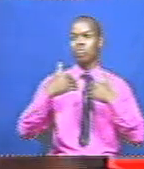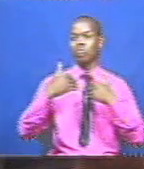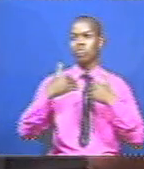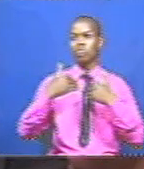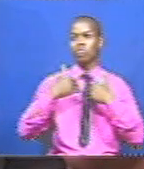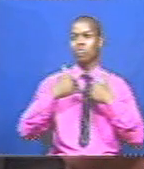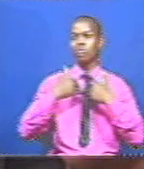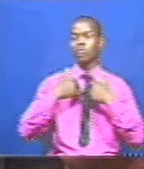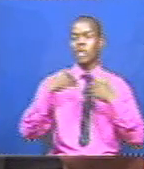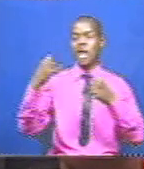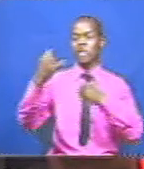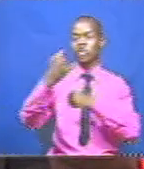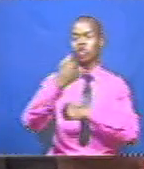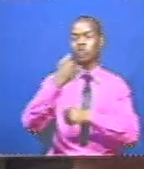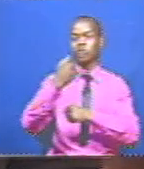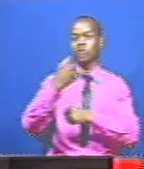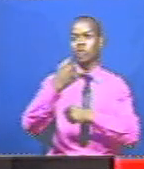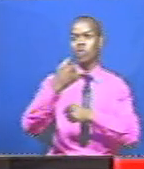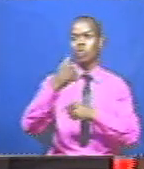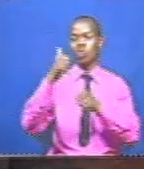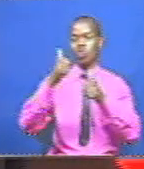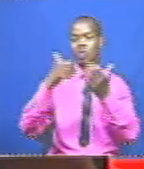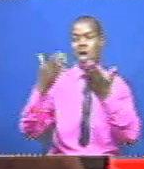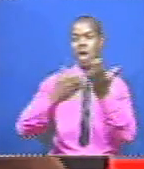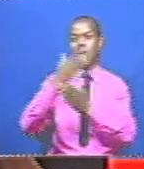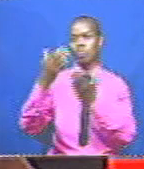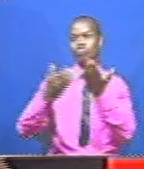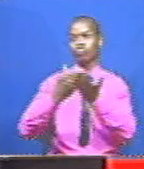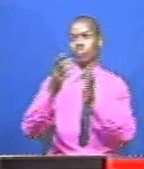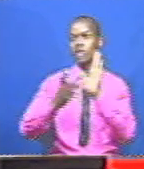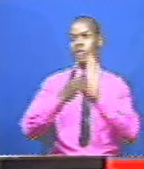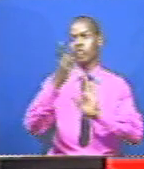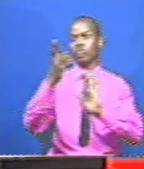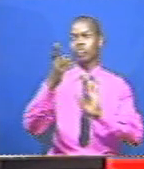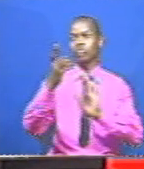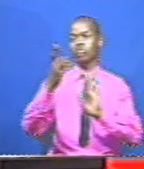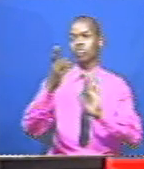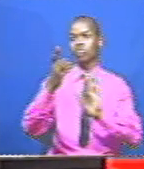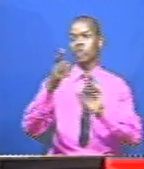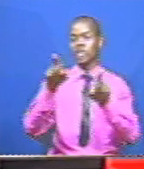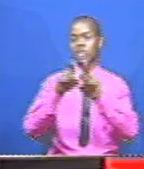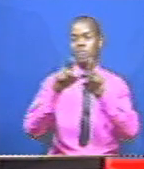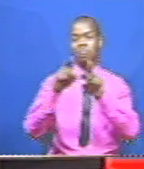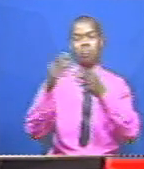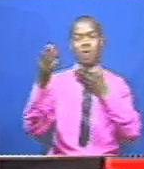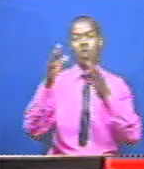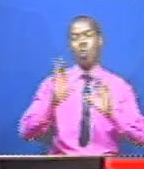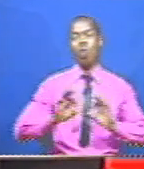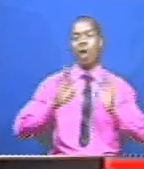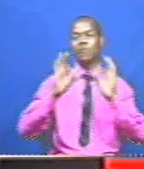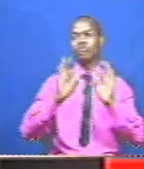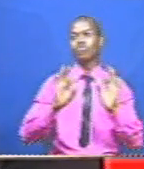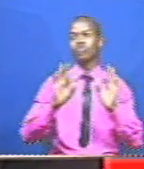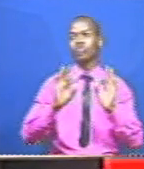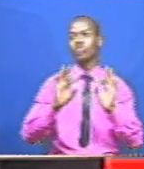the architecture of it is towards economic development, is towards bringing wealth